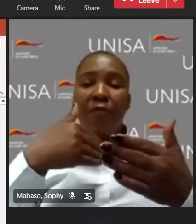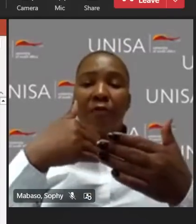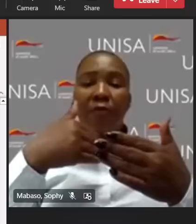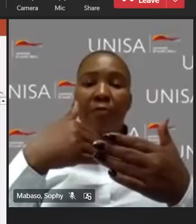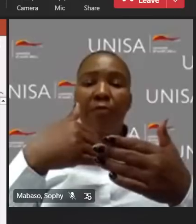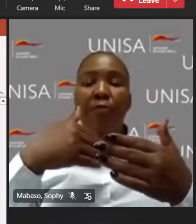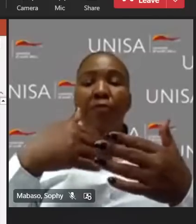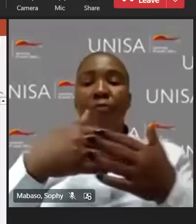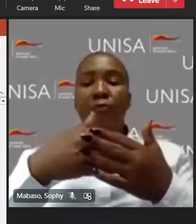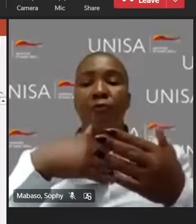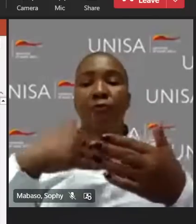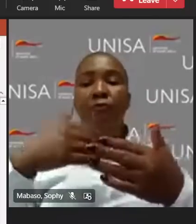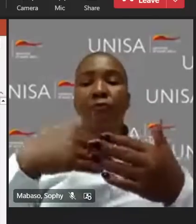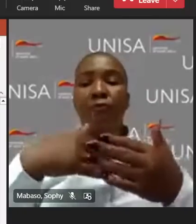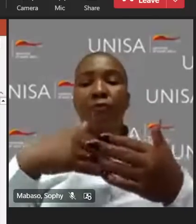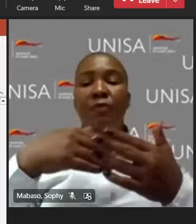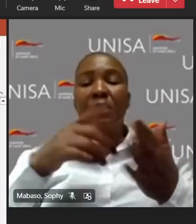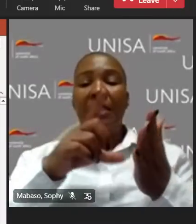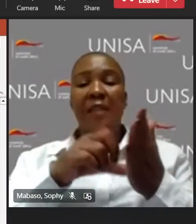days.